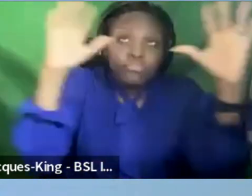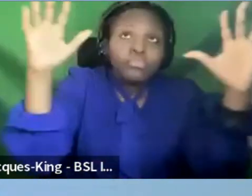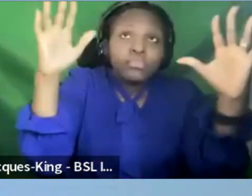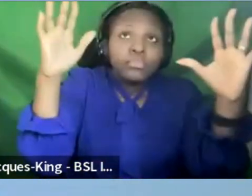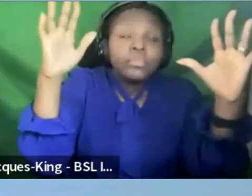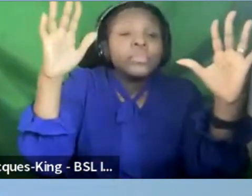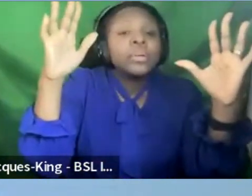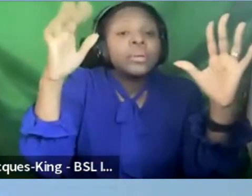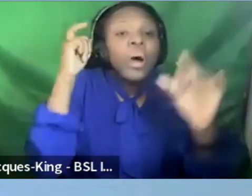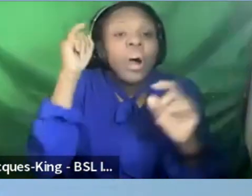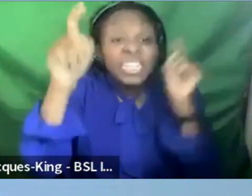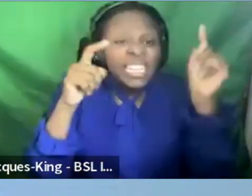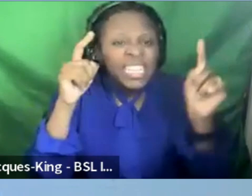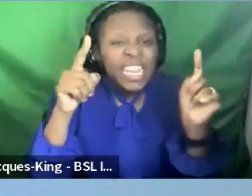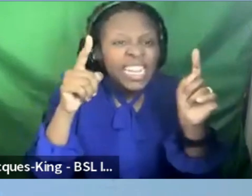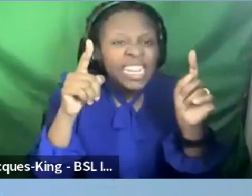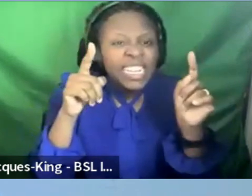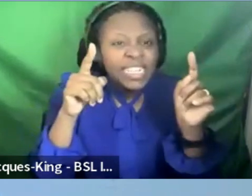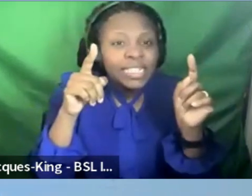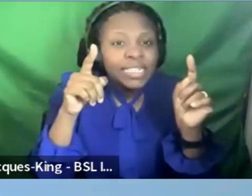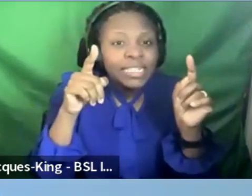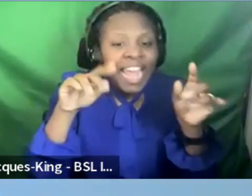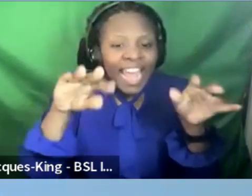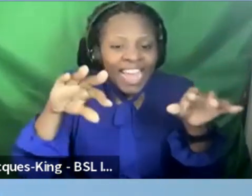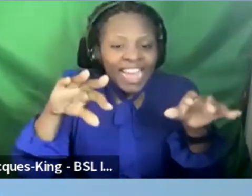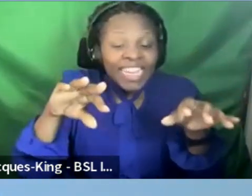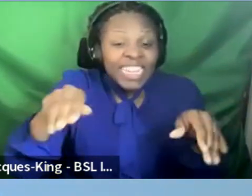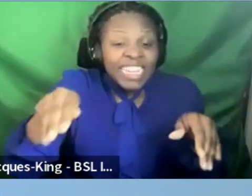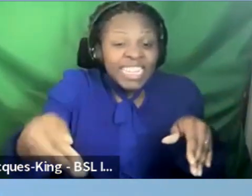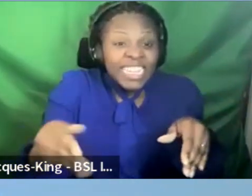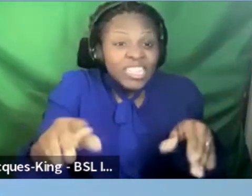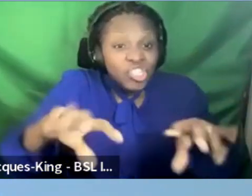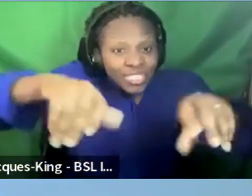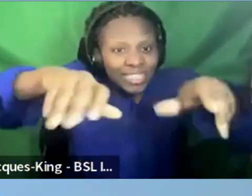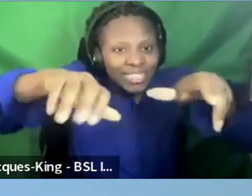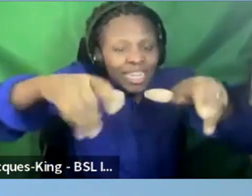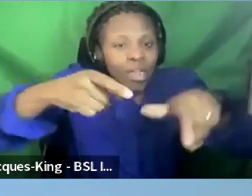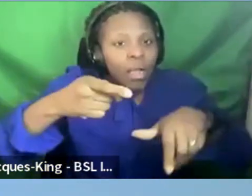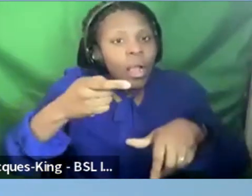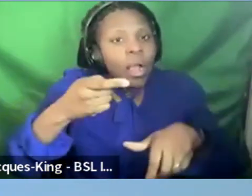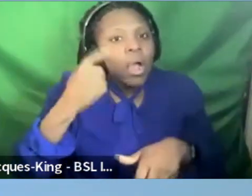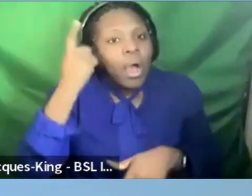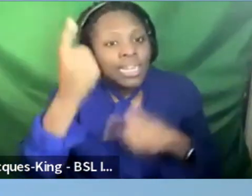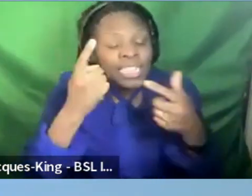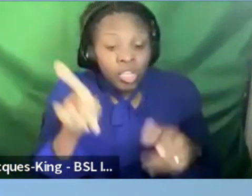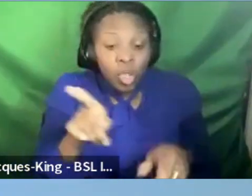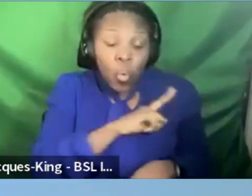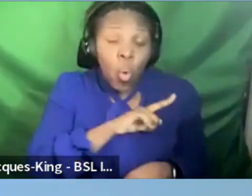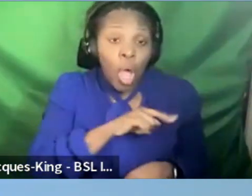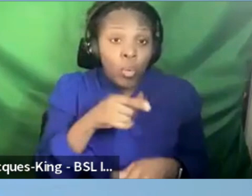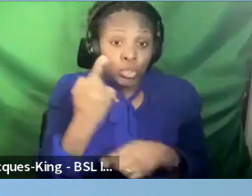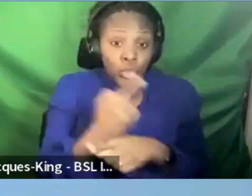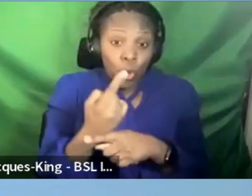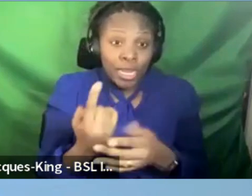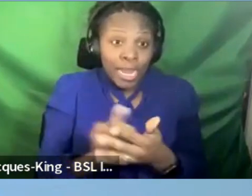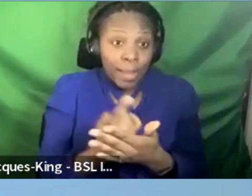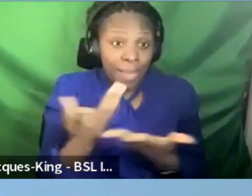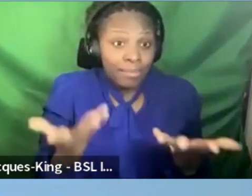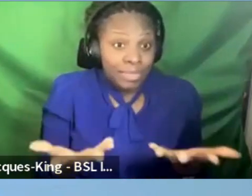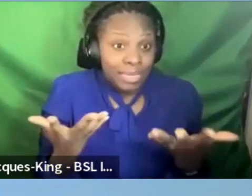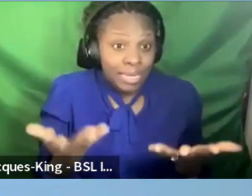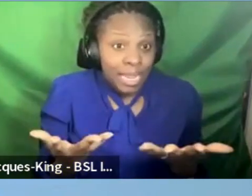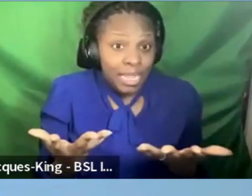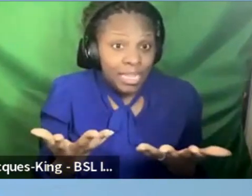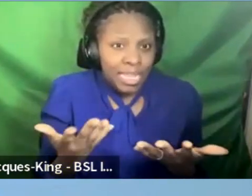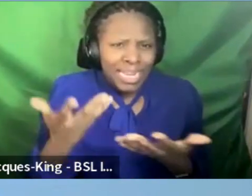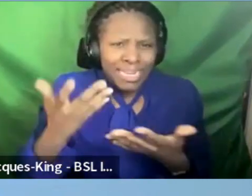It really accommodates high concept ideas as well as naturalistic kitchen sink ideas. Shakespeare's really